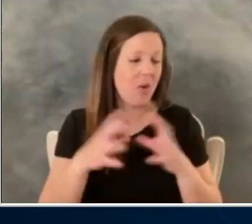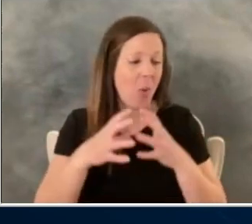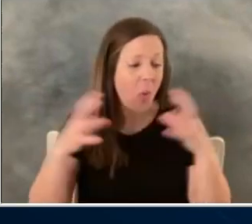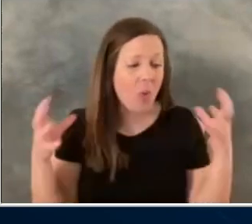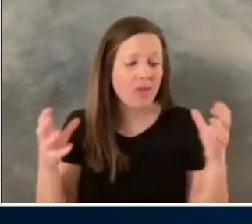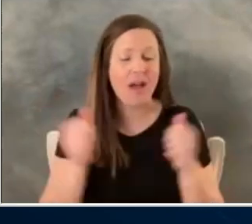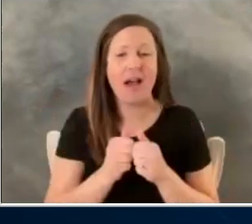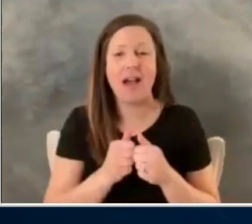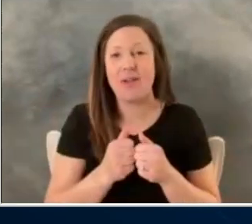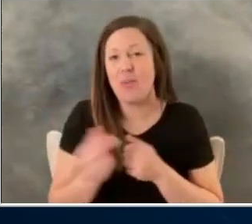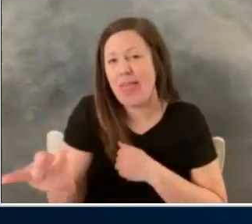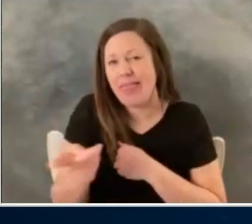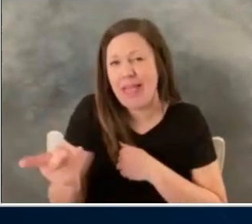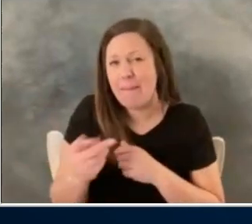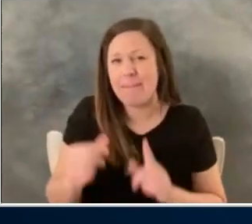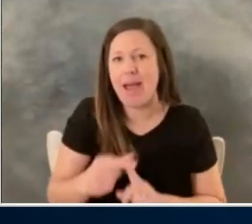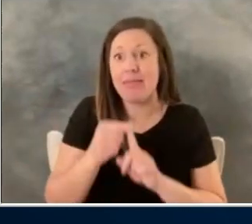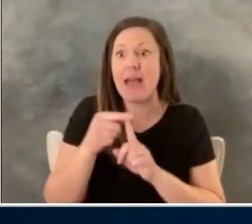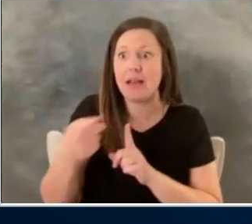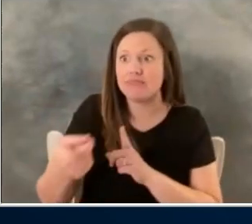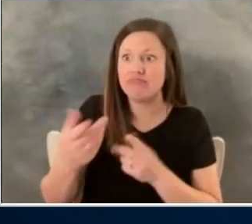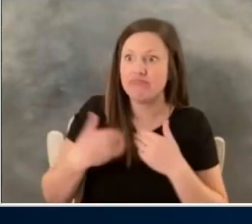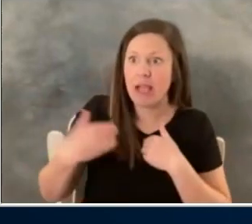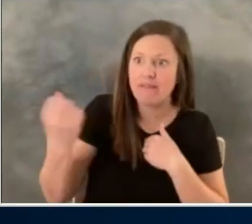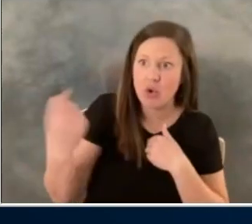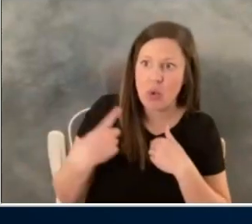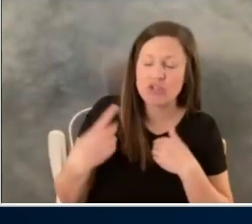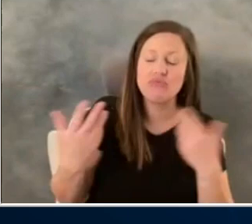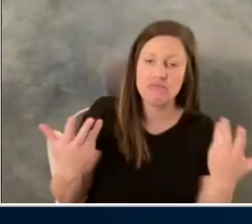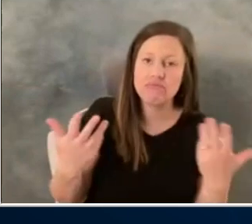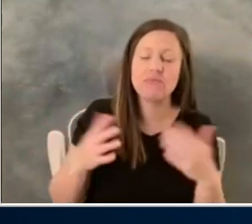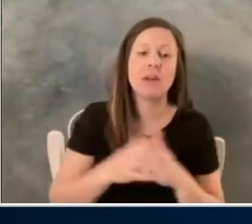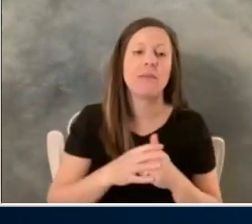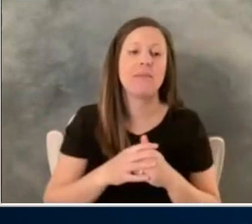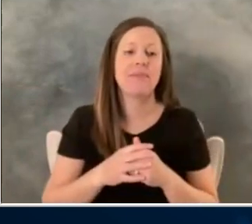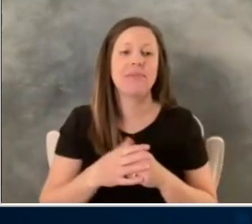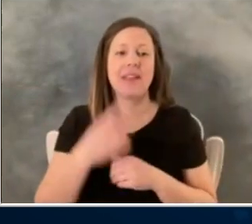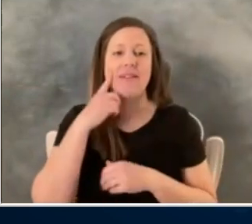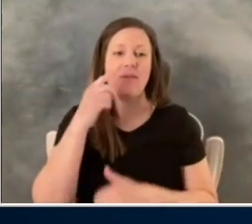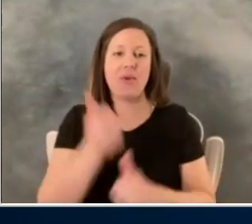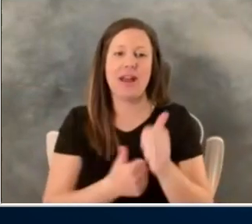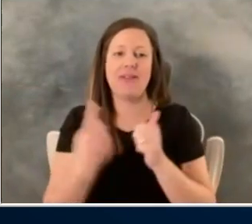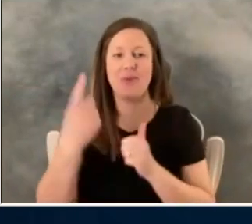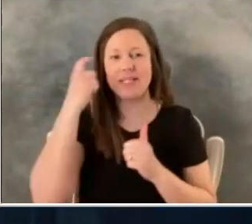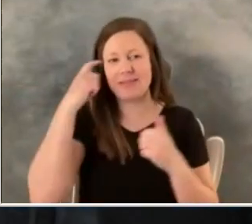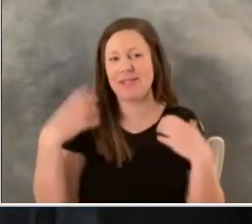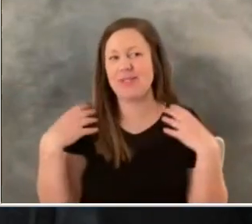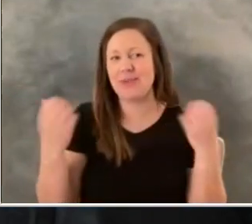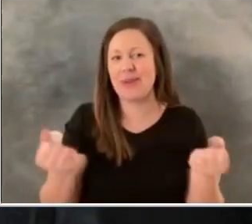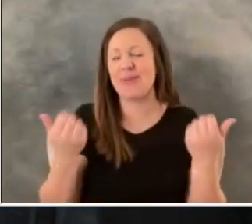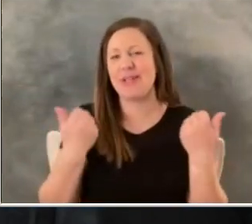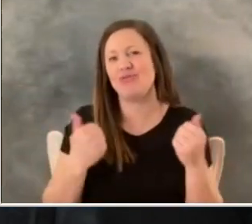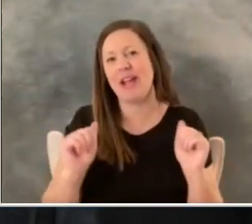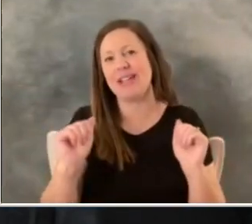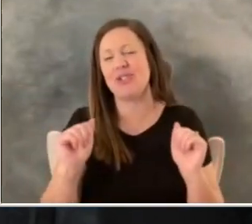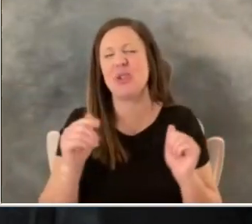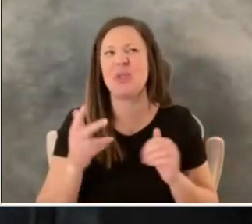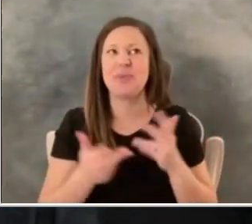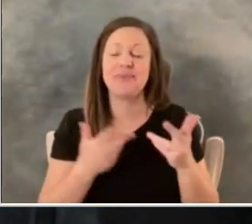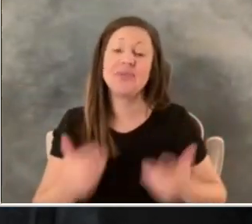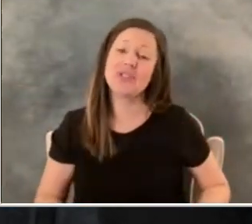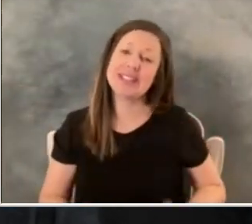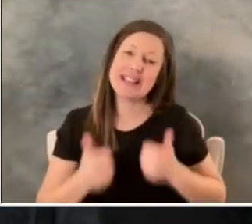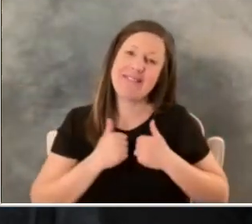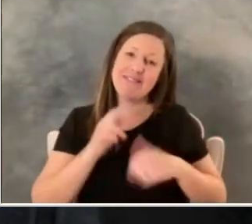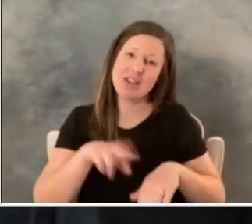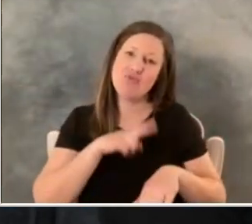do have questions. We kind of, for everyone's mental health, try to just live our normal lives,